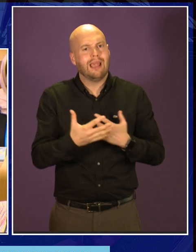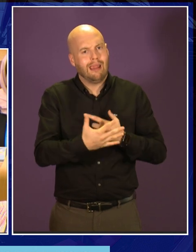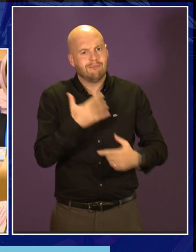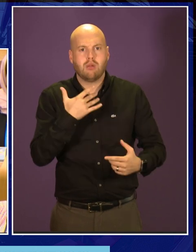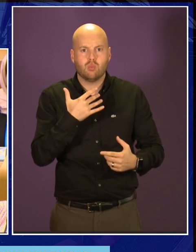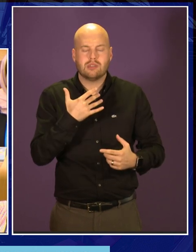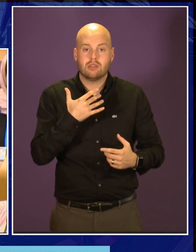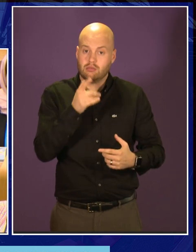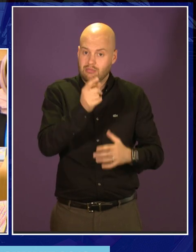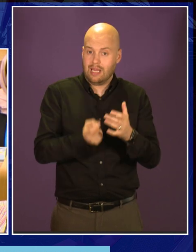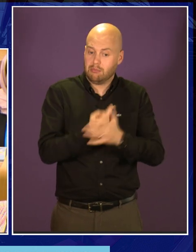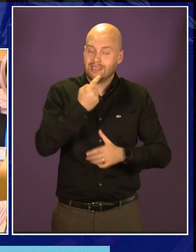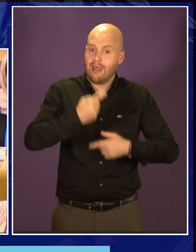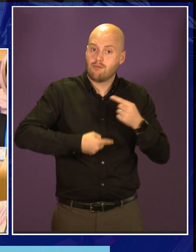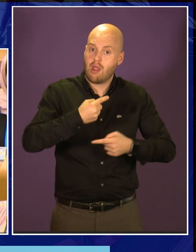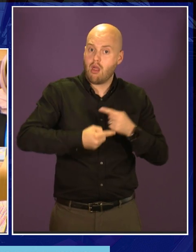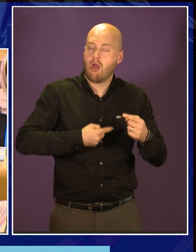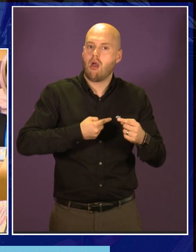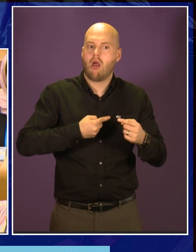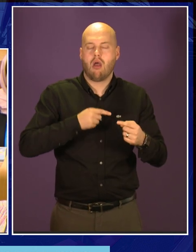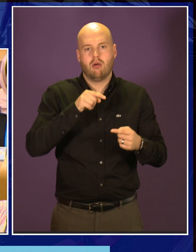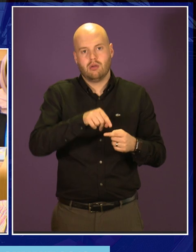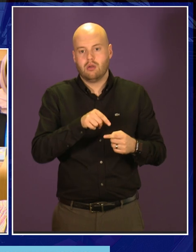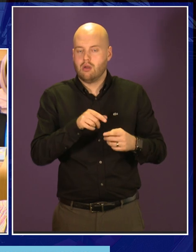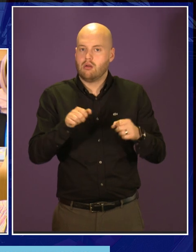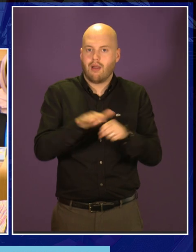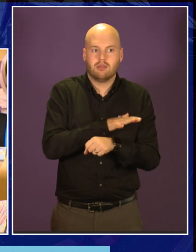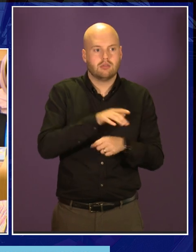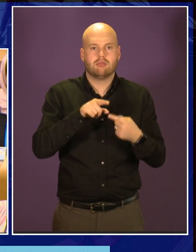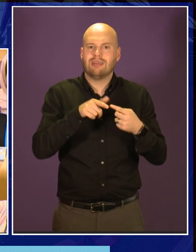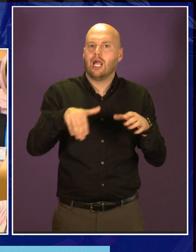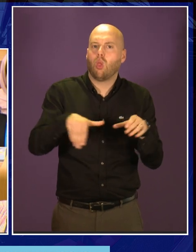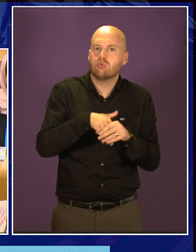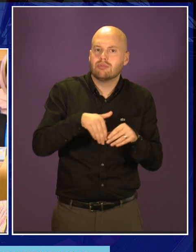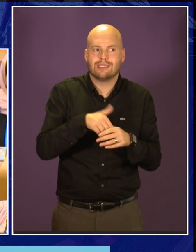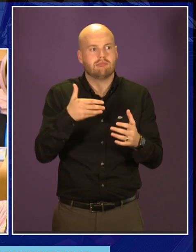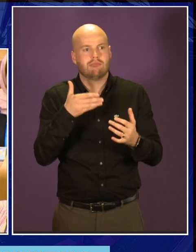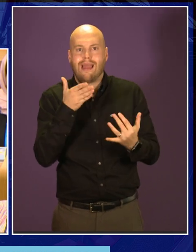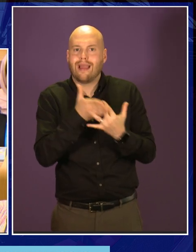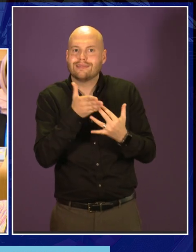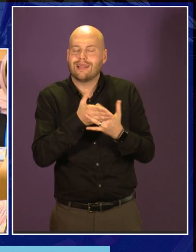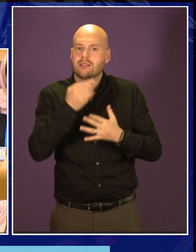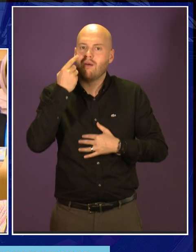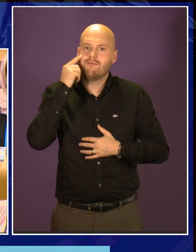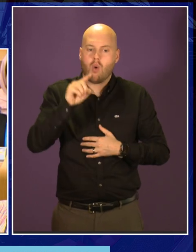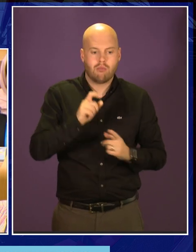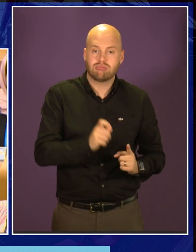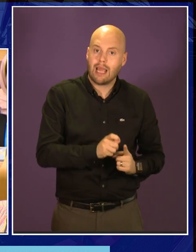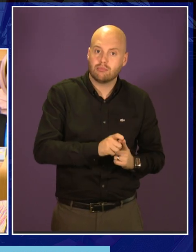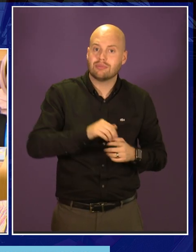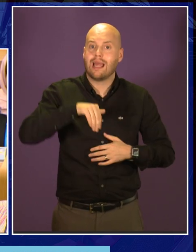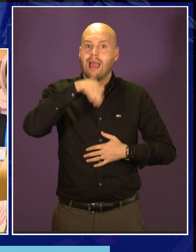that spans inclusion and access through primary, high school age children, as well as children